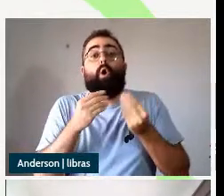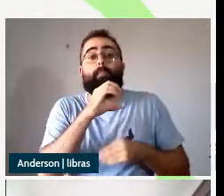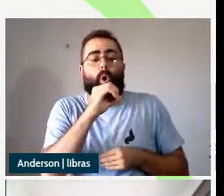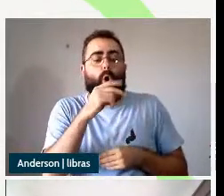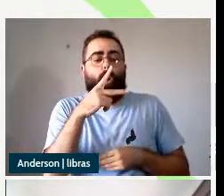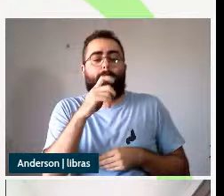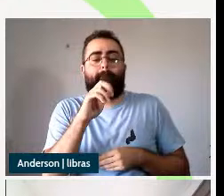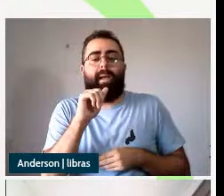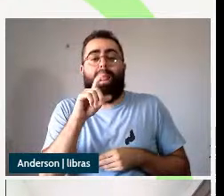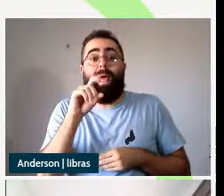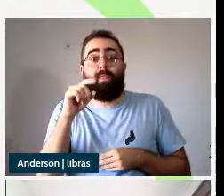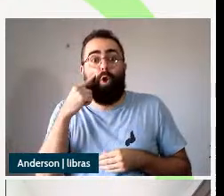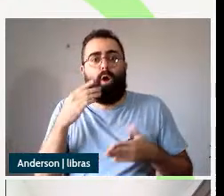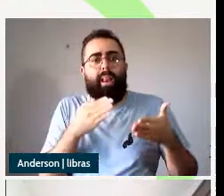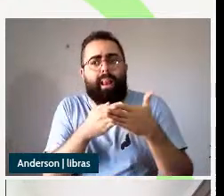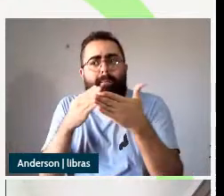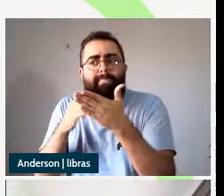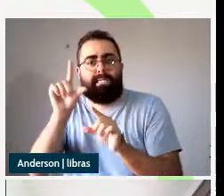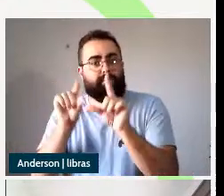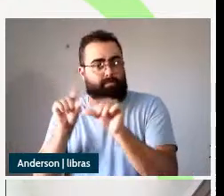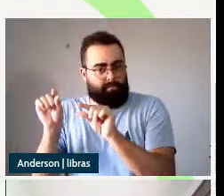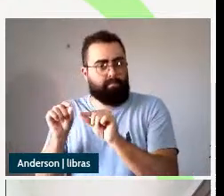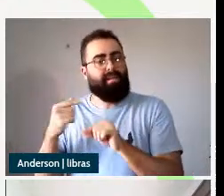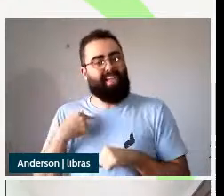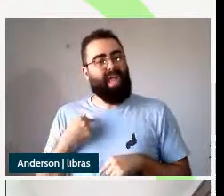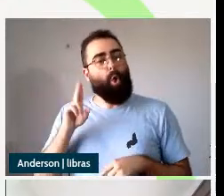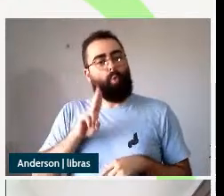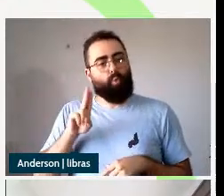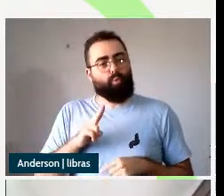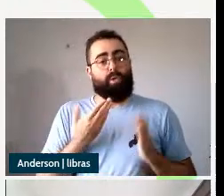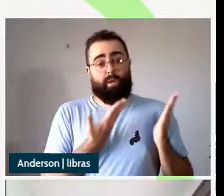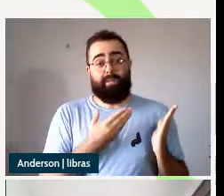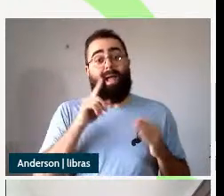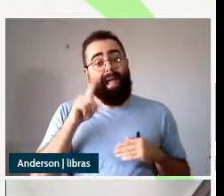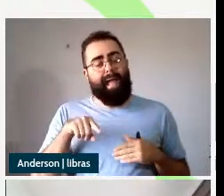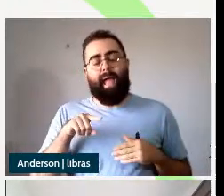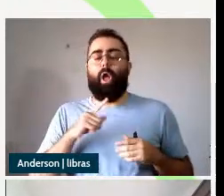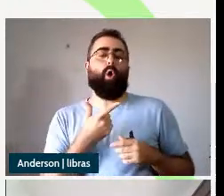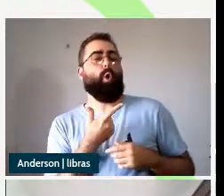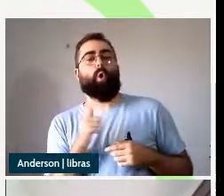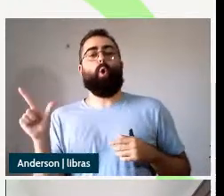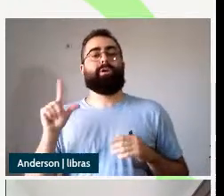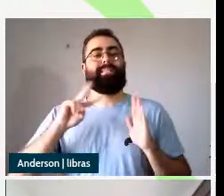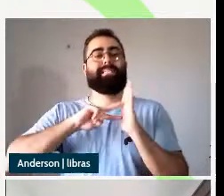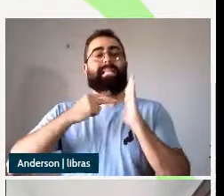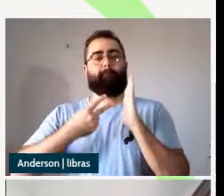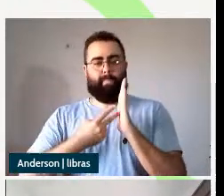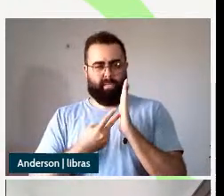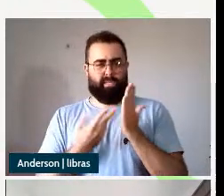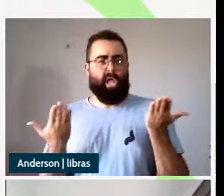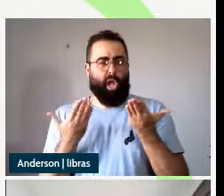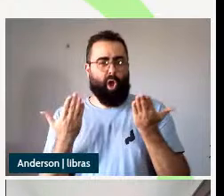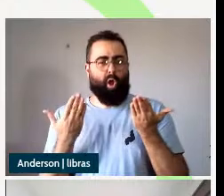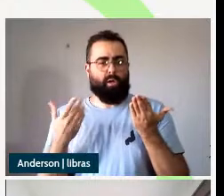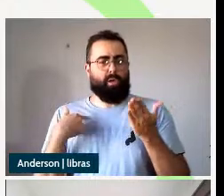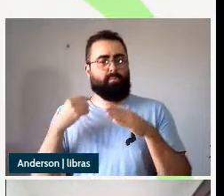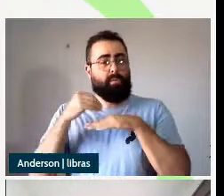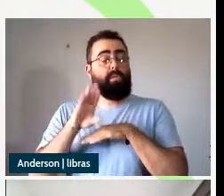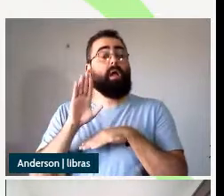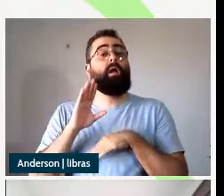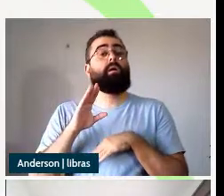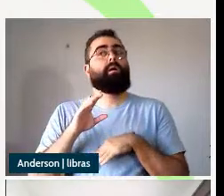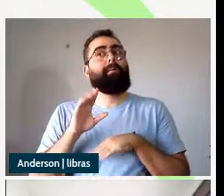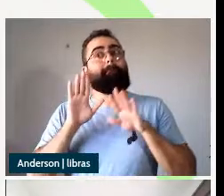operator. And I am using here an alternative semantics framework into which I won't enter. I just want you to know that it's a